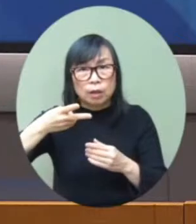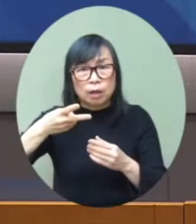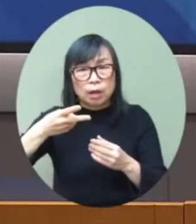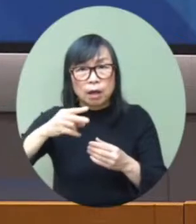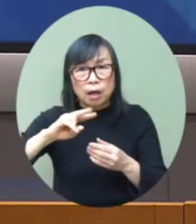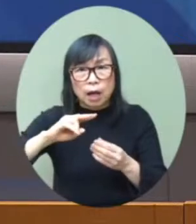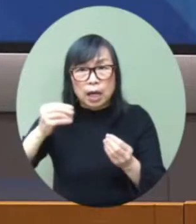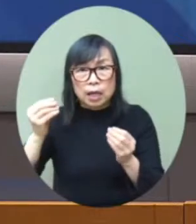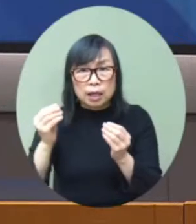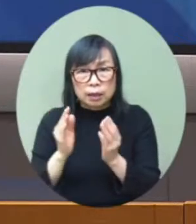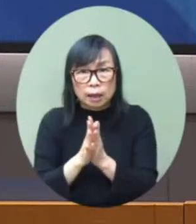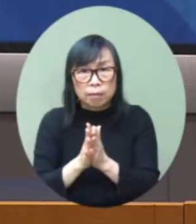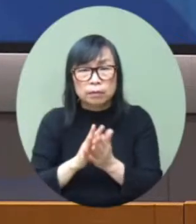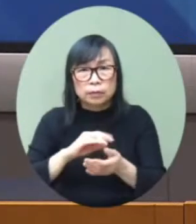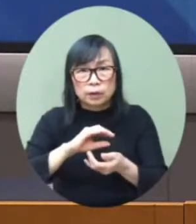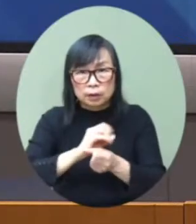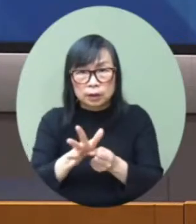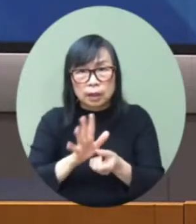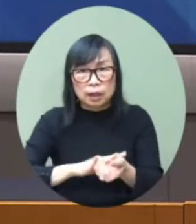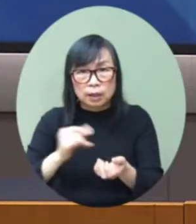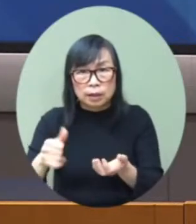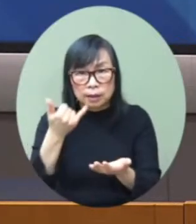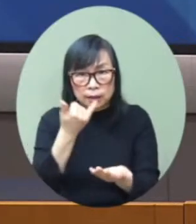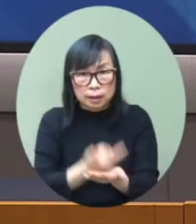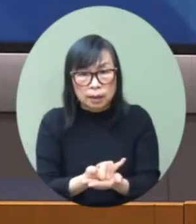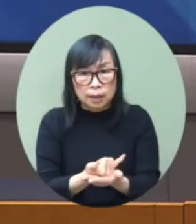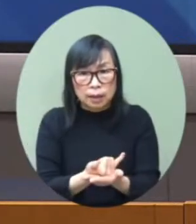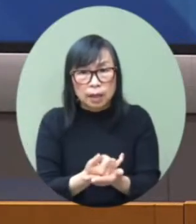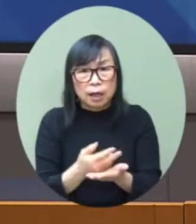their global funeral parlor in Hong Kong